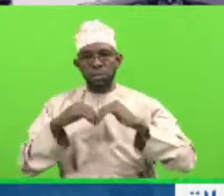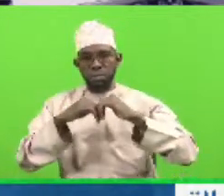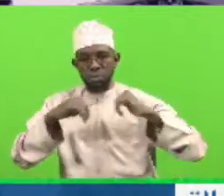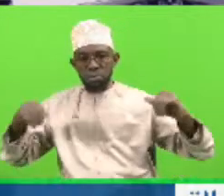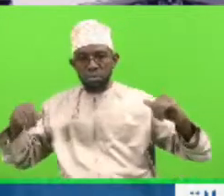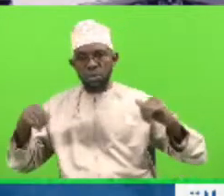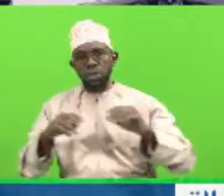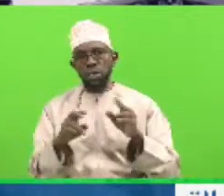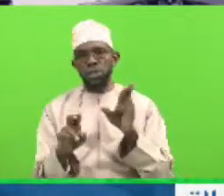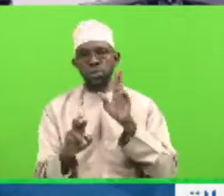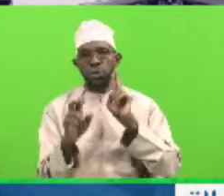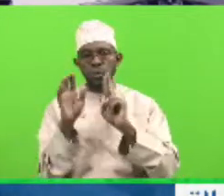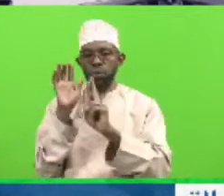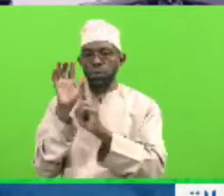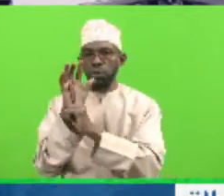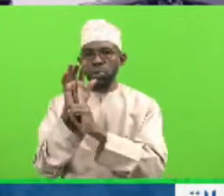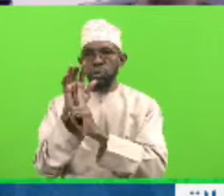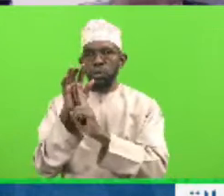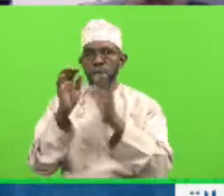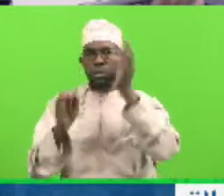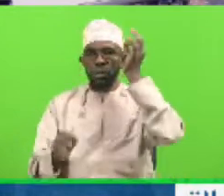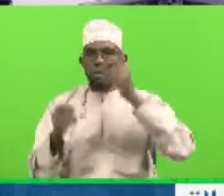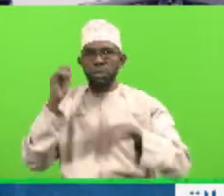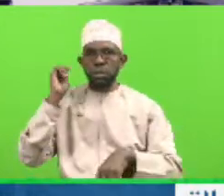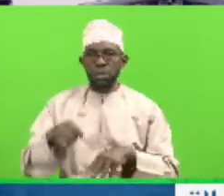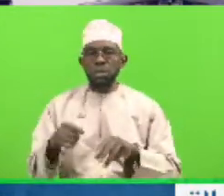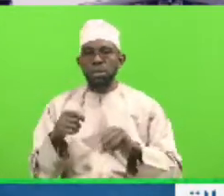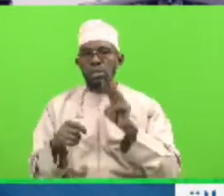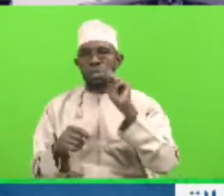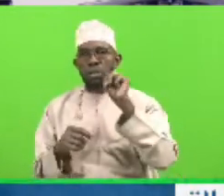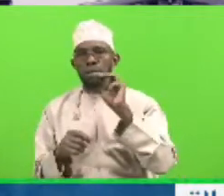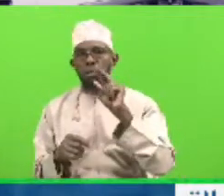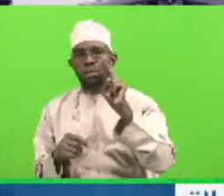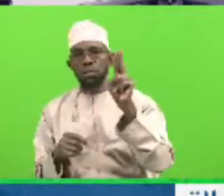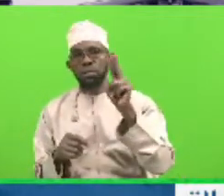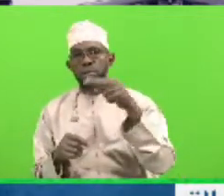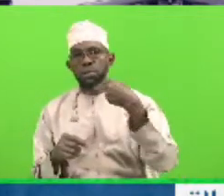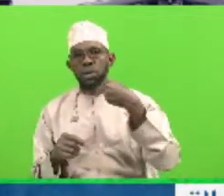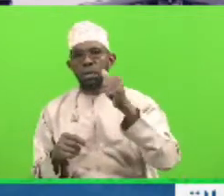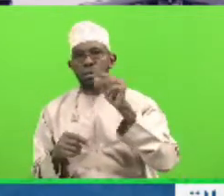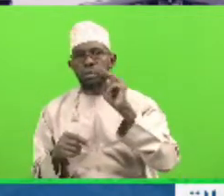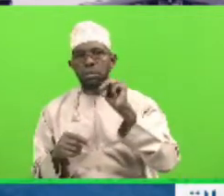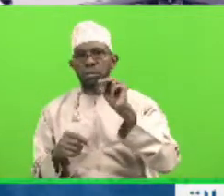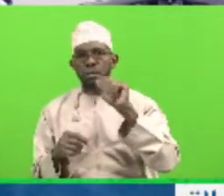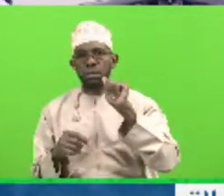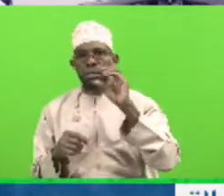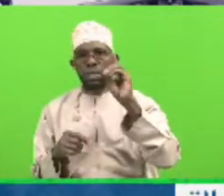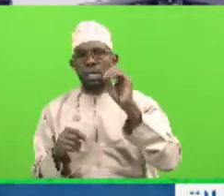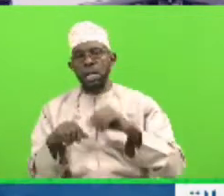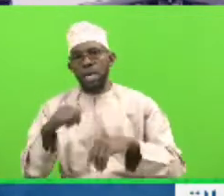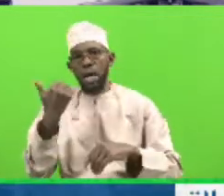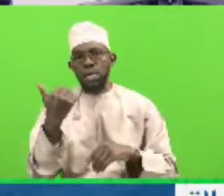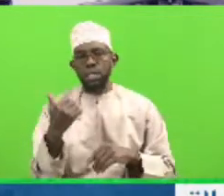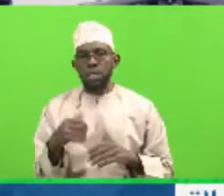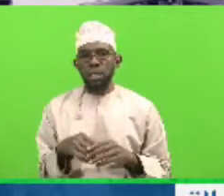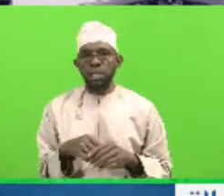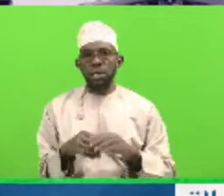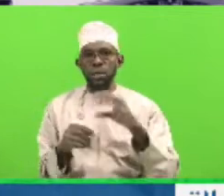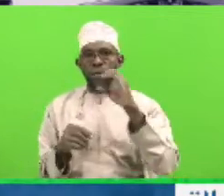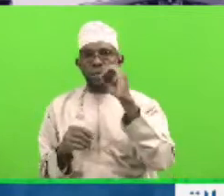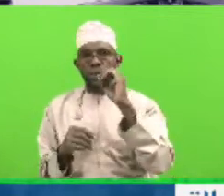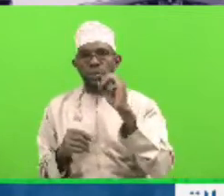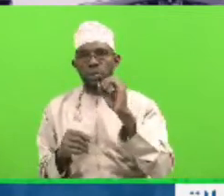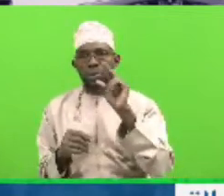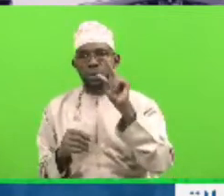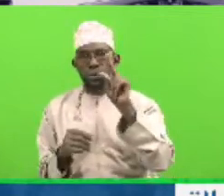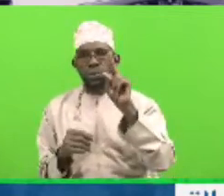against that ruling, Justice Muhammad Ibrahim and Justice William Ouko. These are the